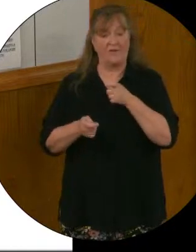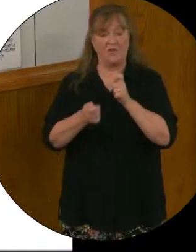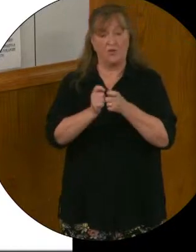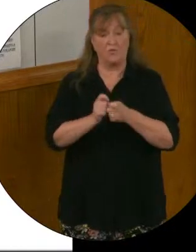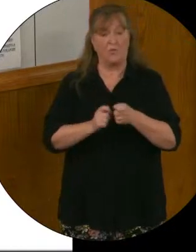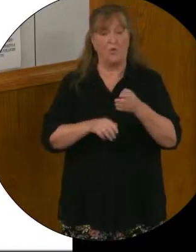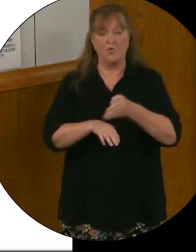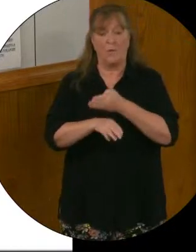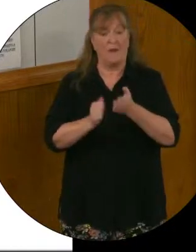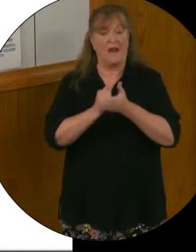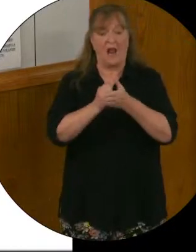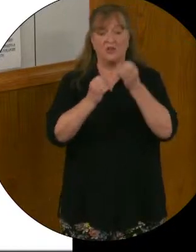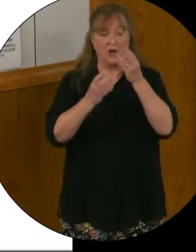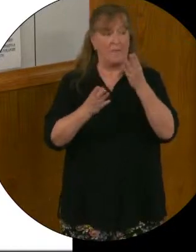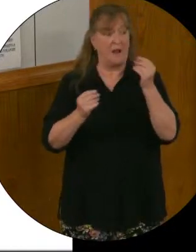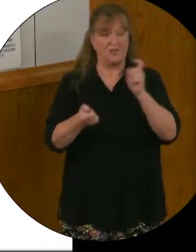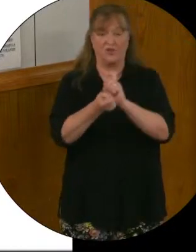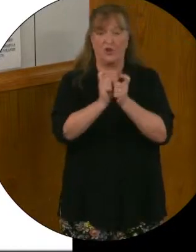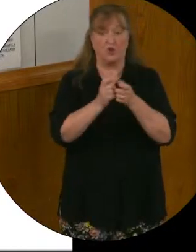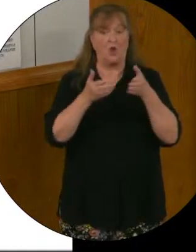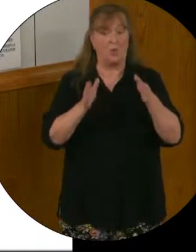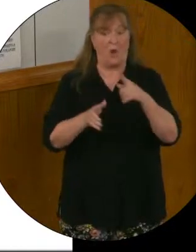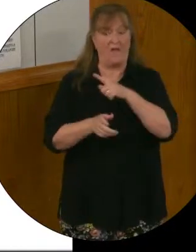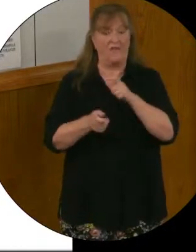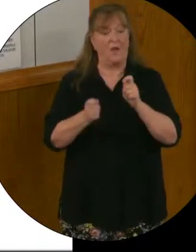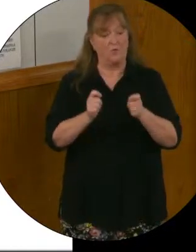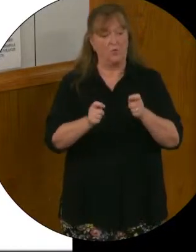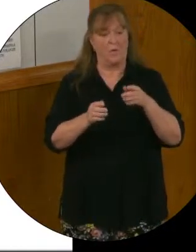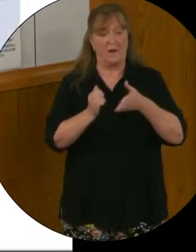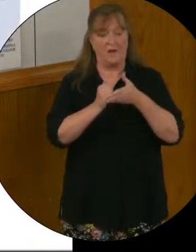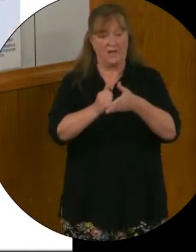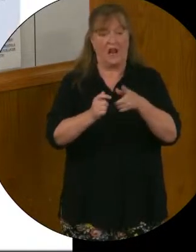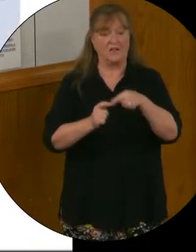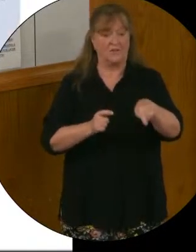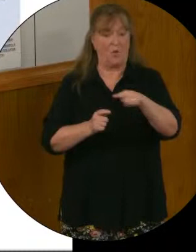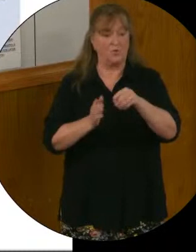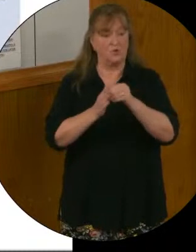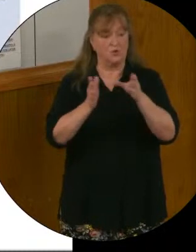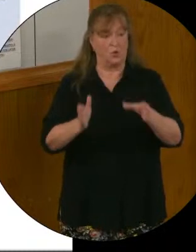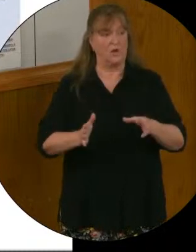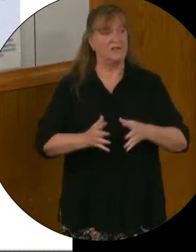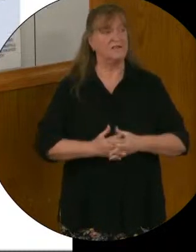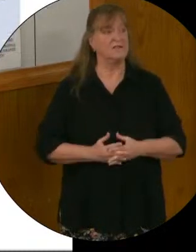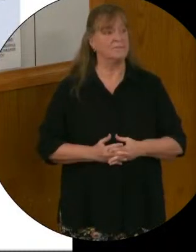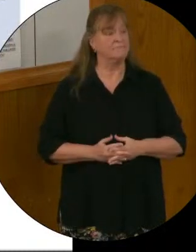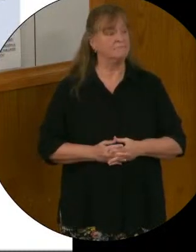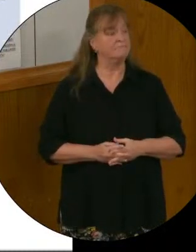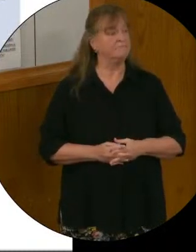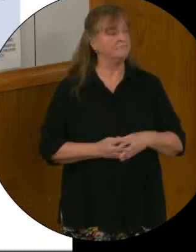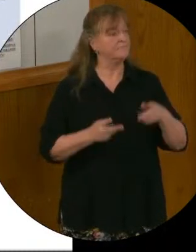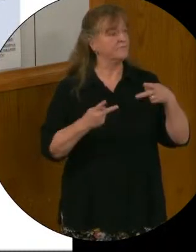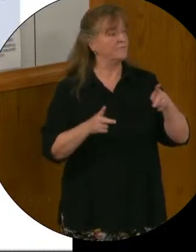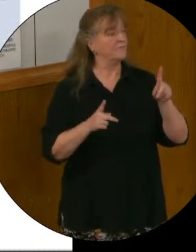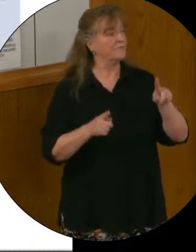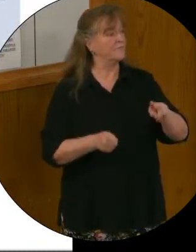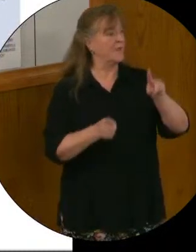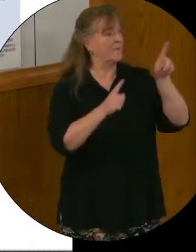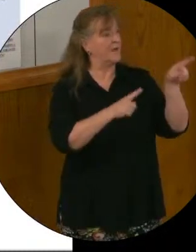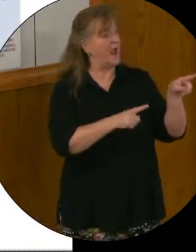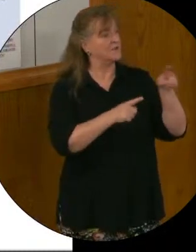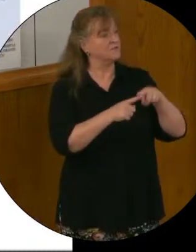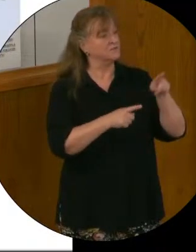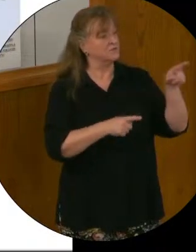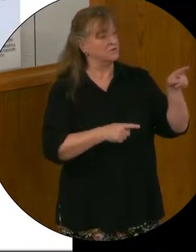data because they're changing the way they remediate students. And with your permission, I'm going to pass it back to